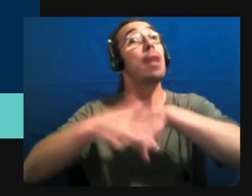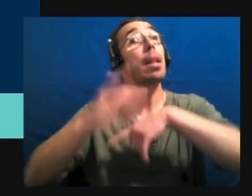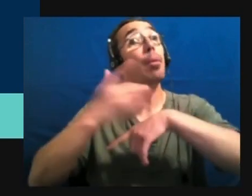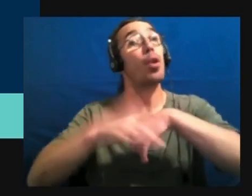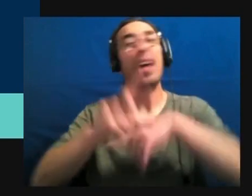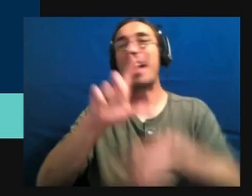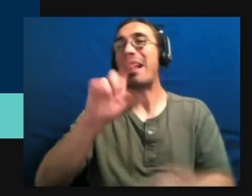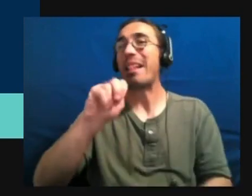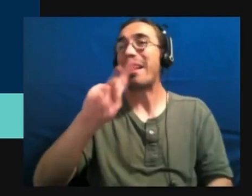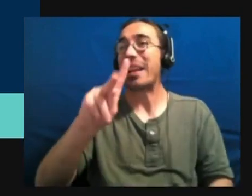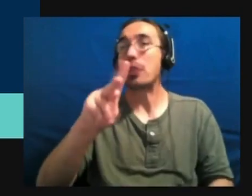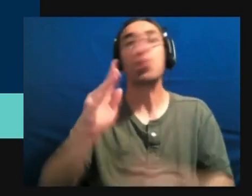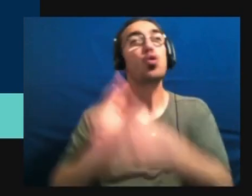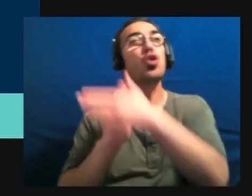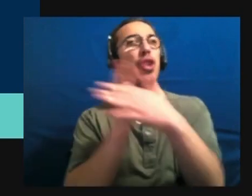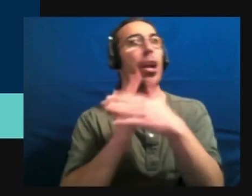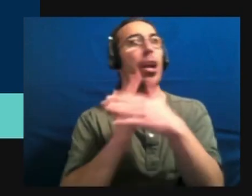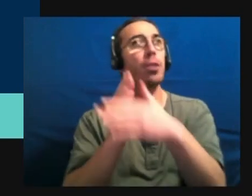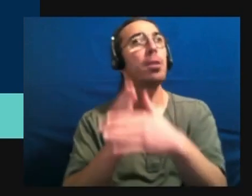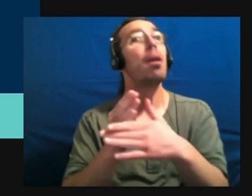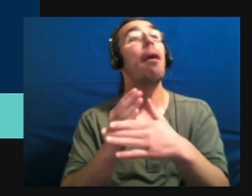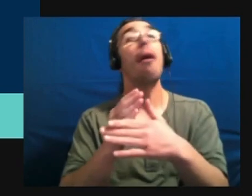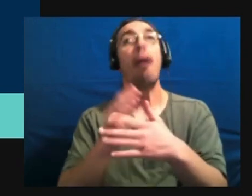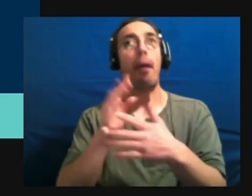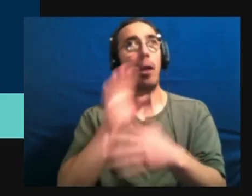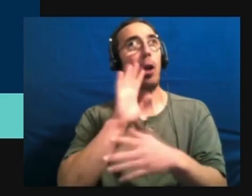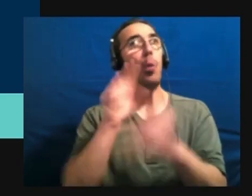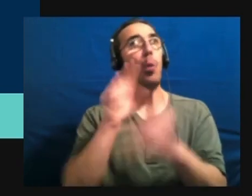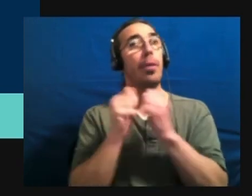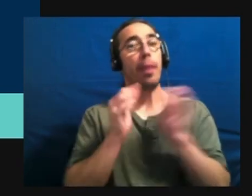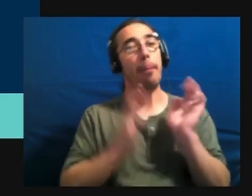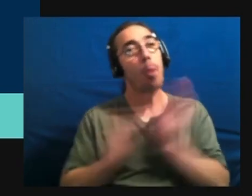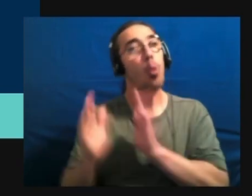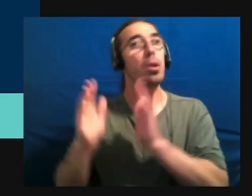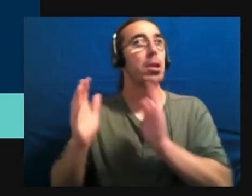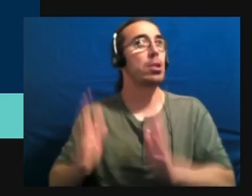talk to the organizers about